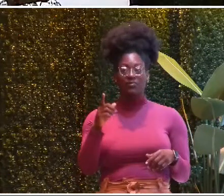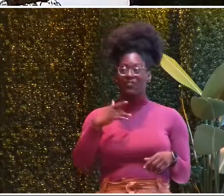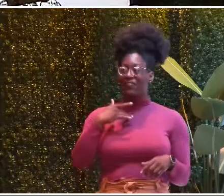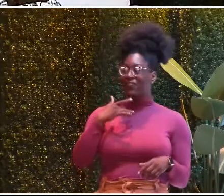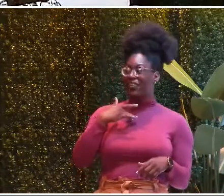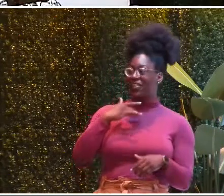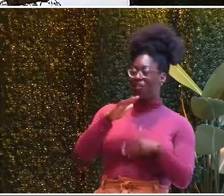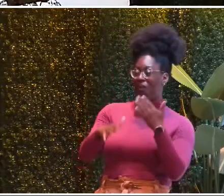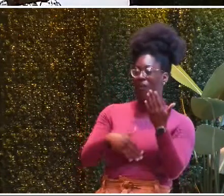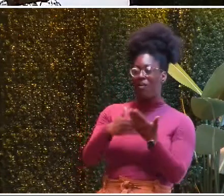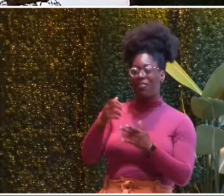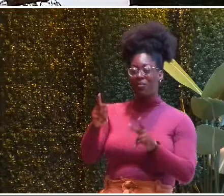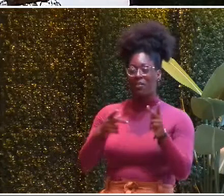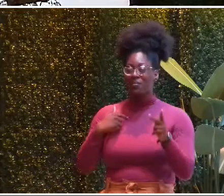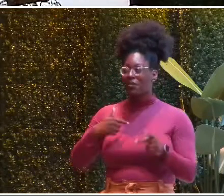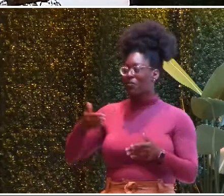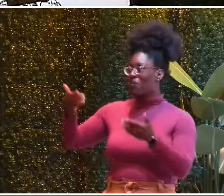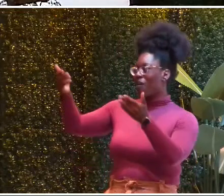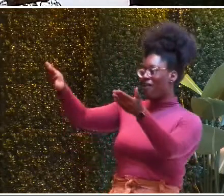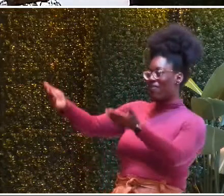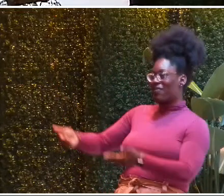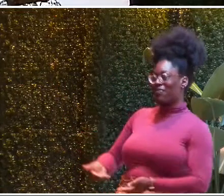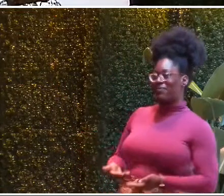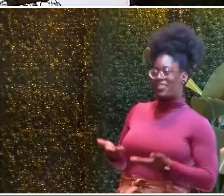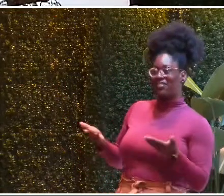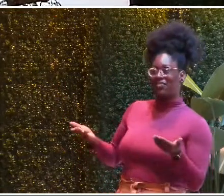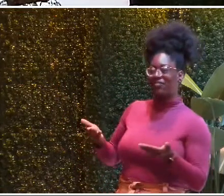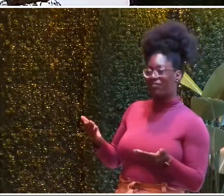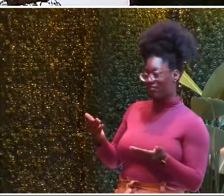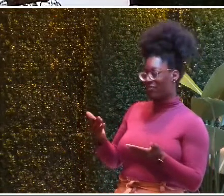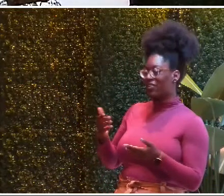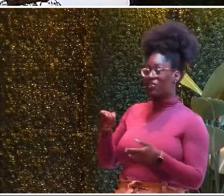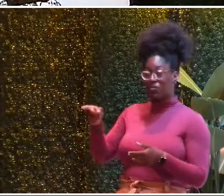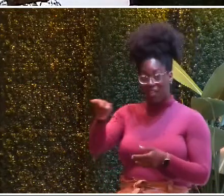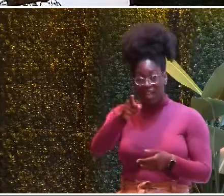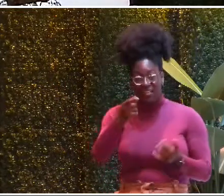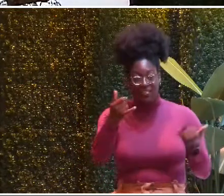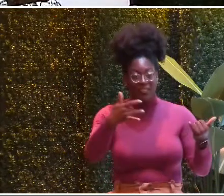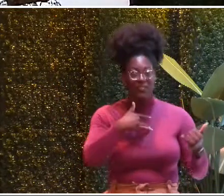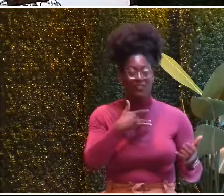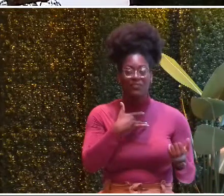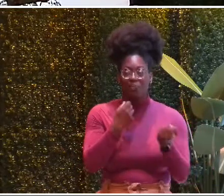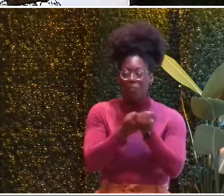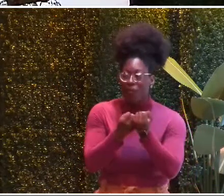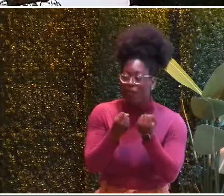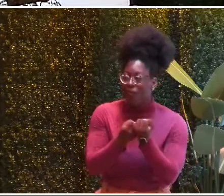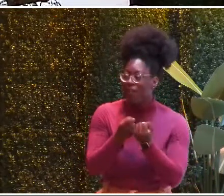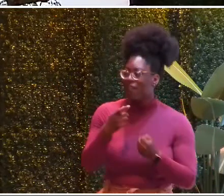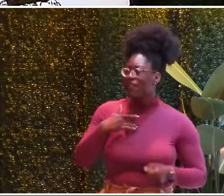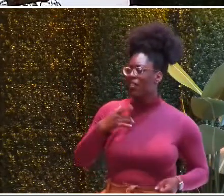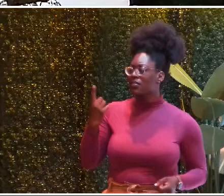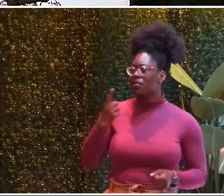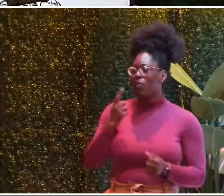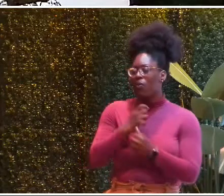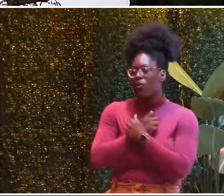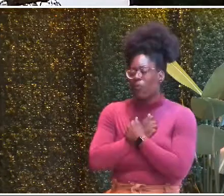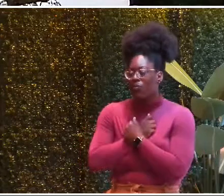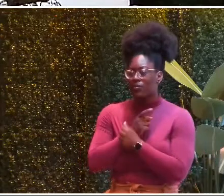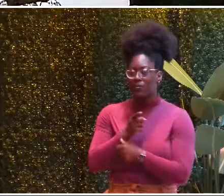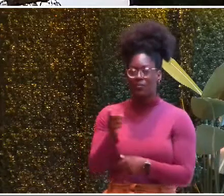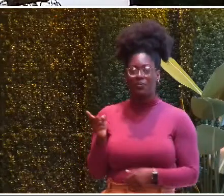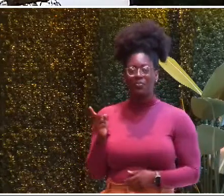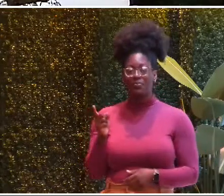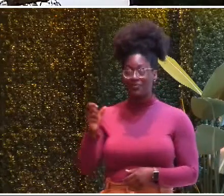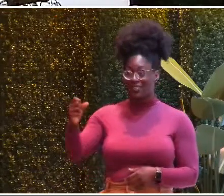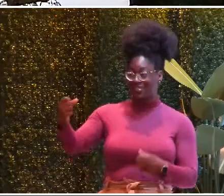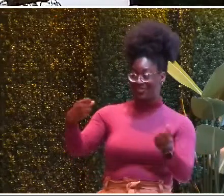welcomed into this space with us? Do y'all feel supported? Do y'all feel held? And I'm sure it'll only get deeper and